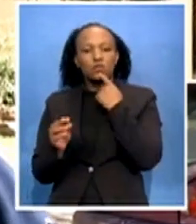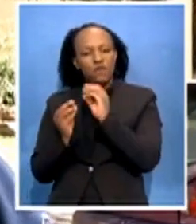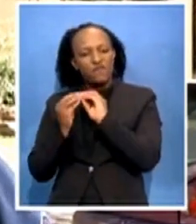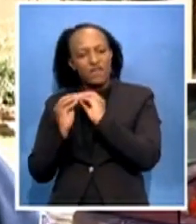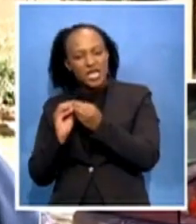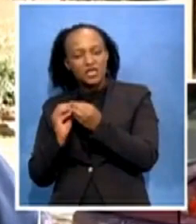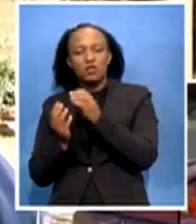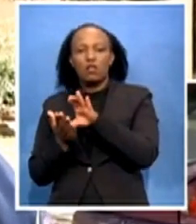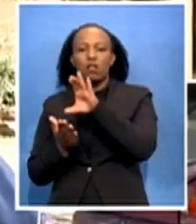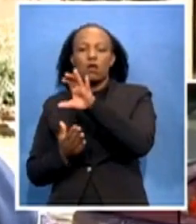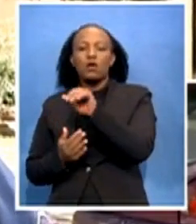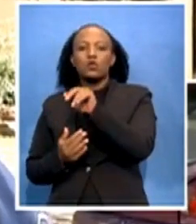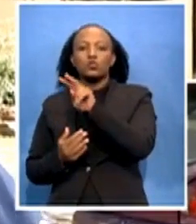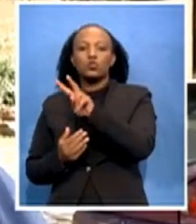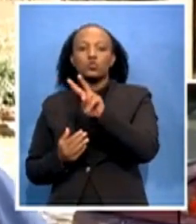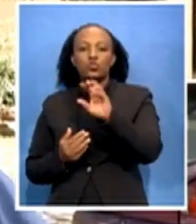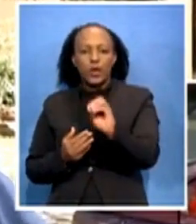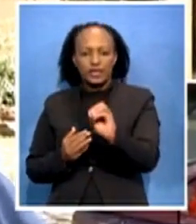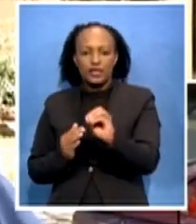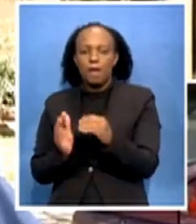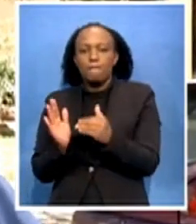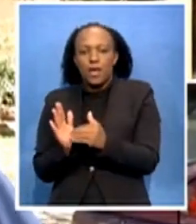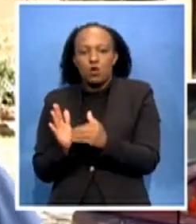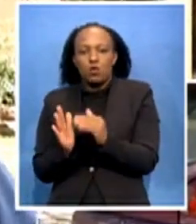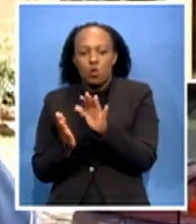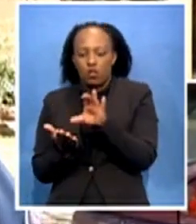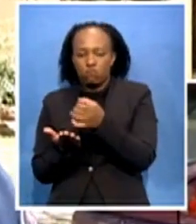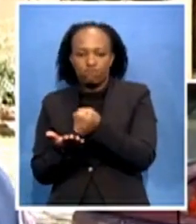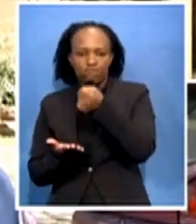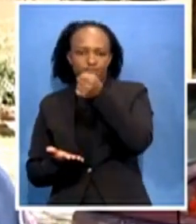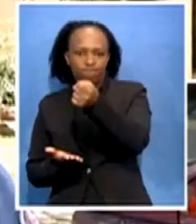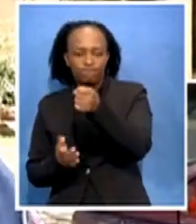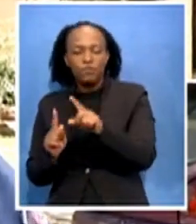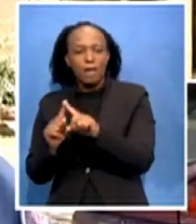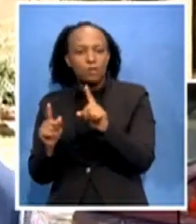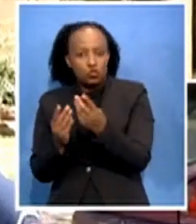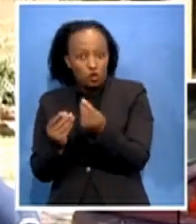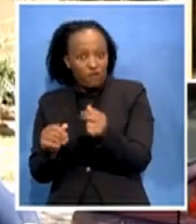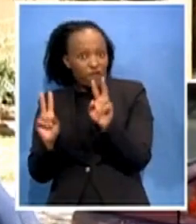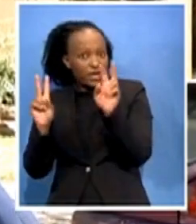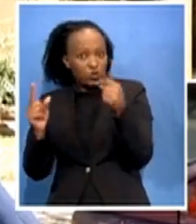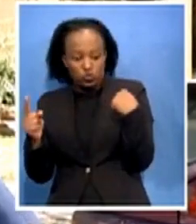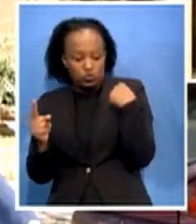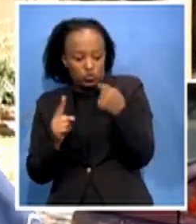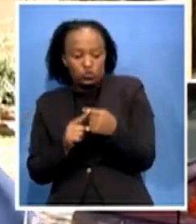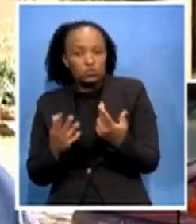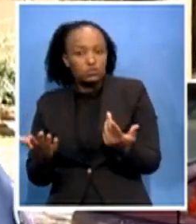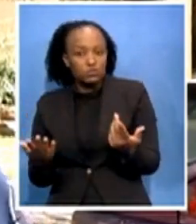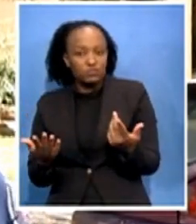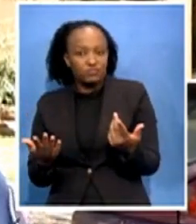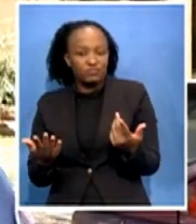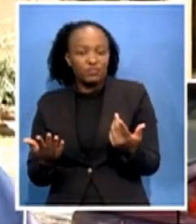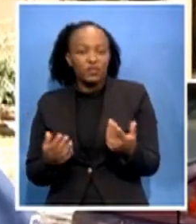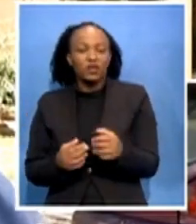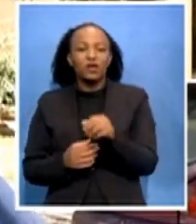that we could deal with the issue. But I must say that, even with the 220, as it has